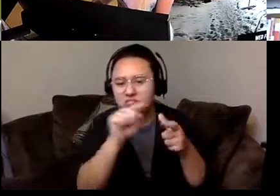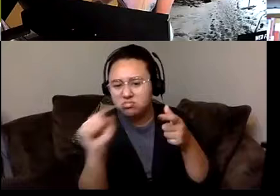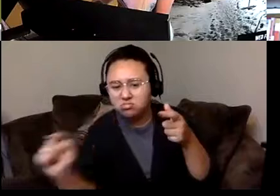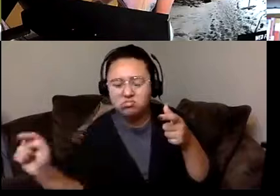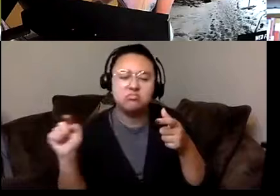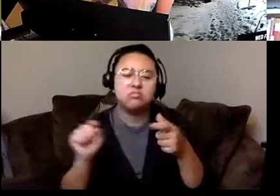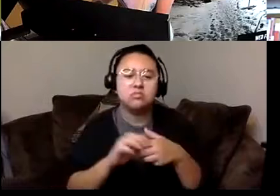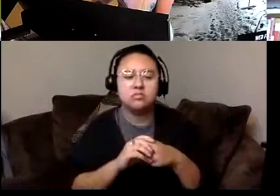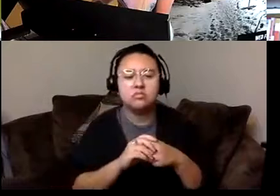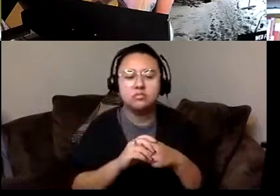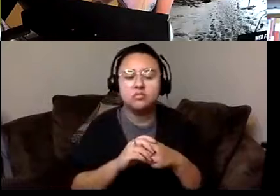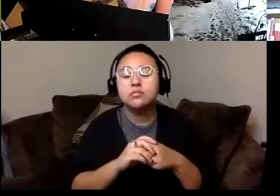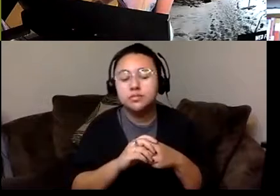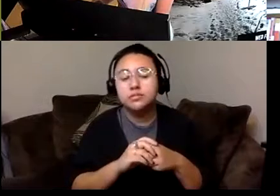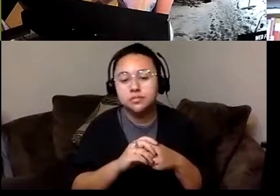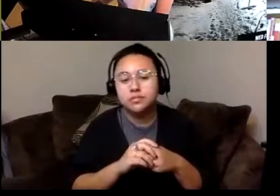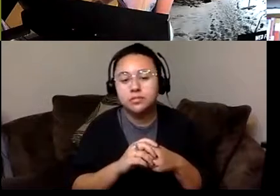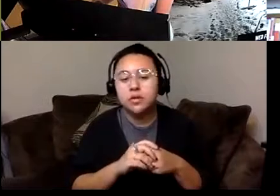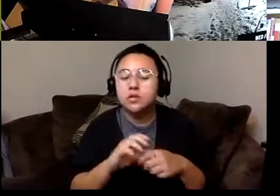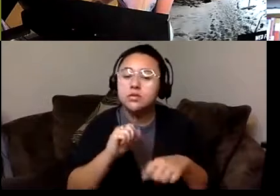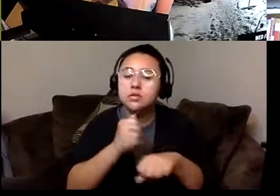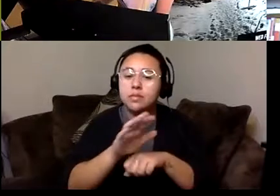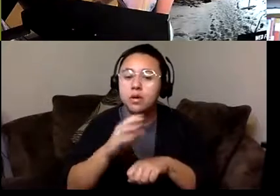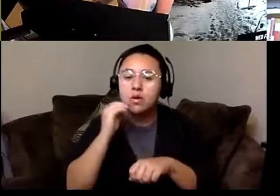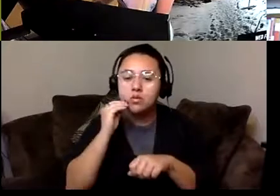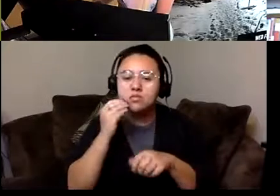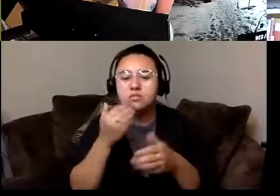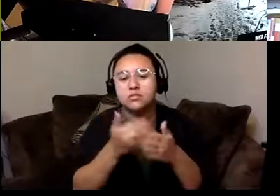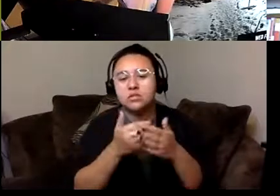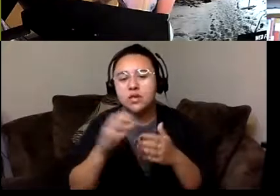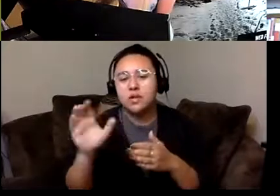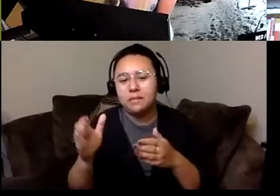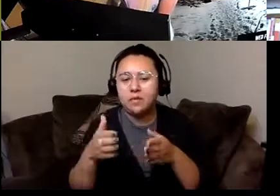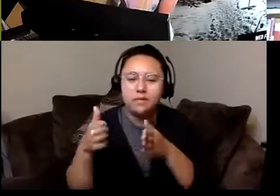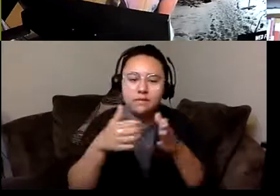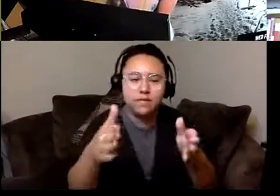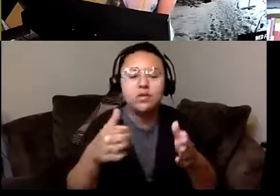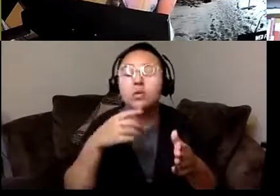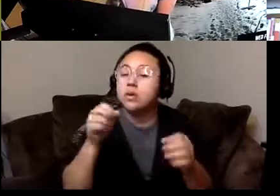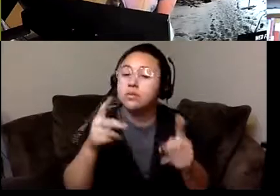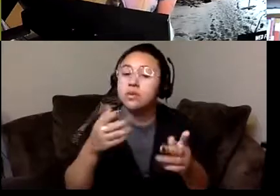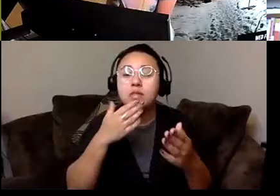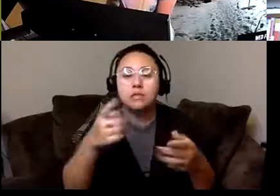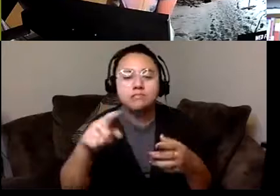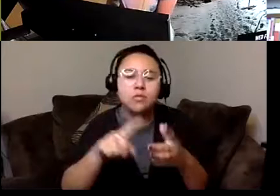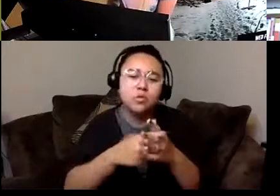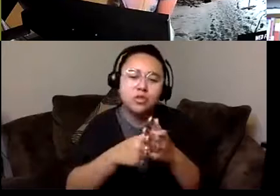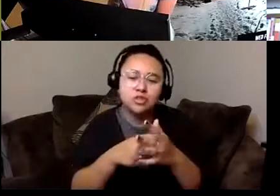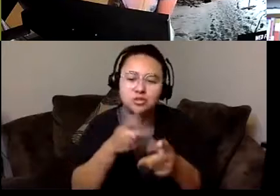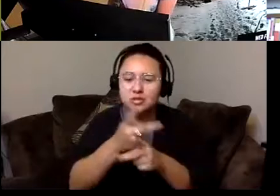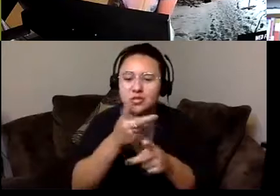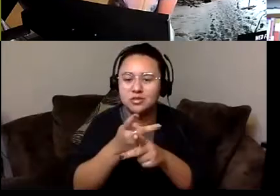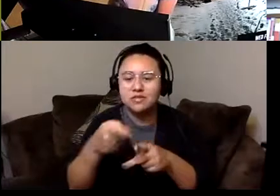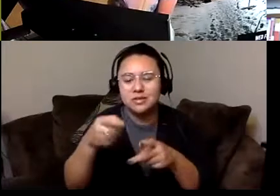Kalupaya, Moala, and other tribes who made their homes along the Columbia River. We take this opportunity to thank the original caretakers of this land.